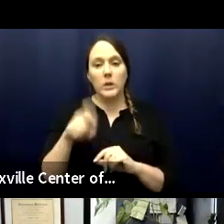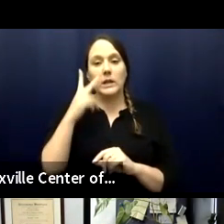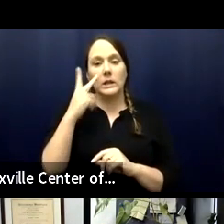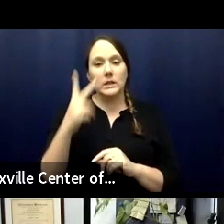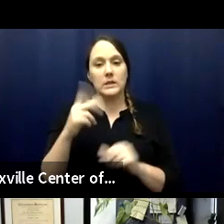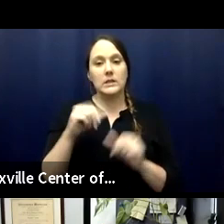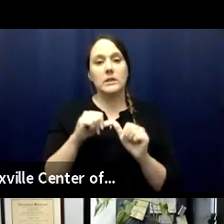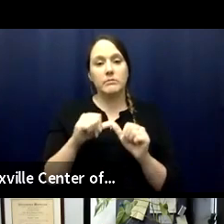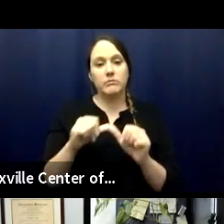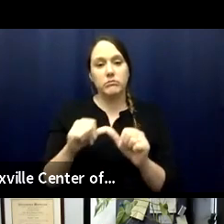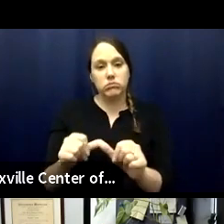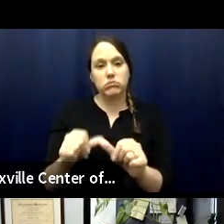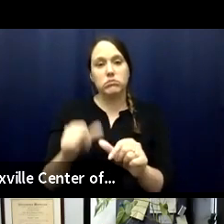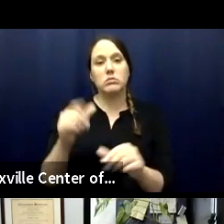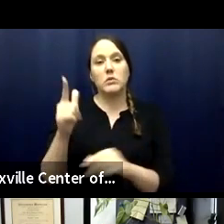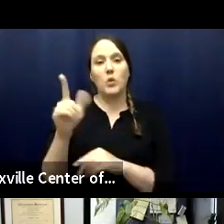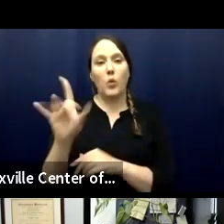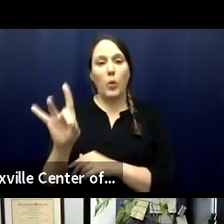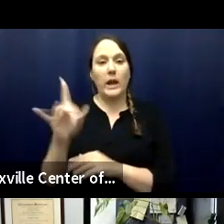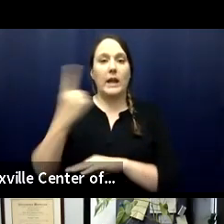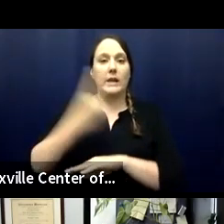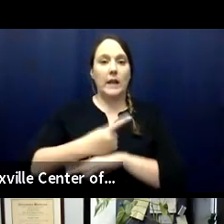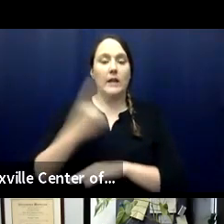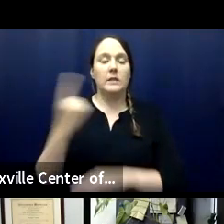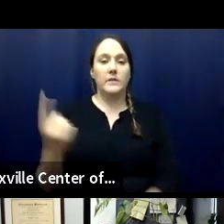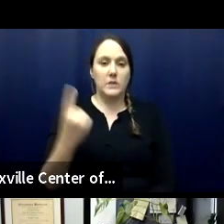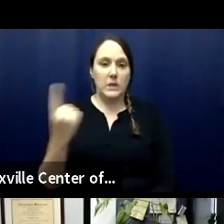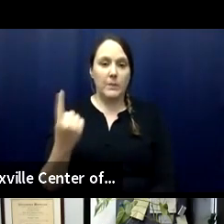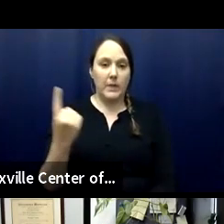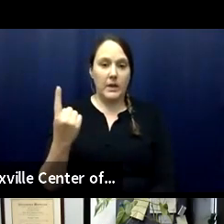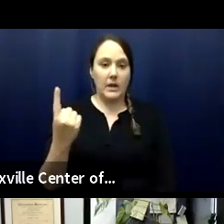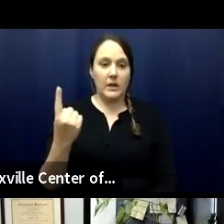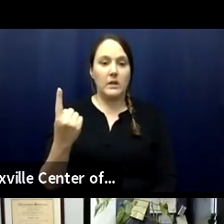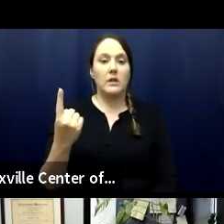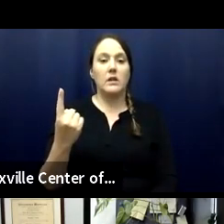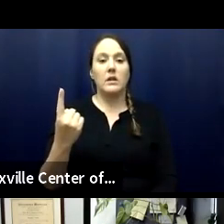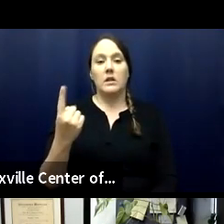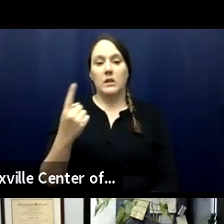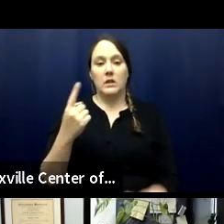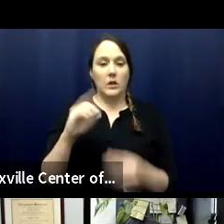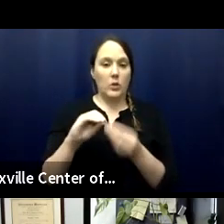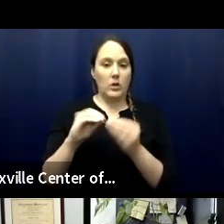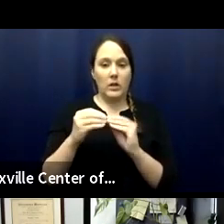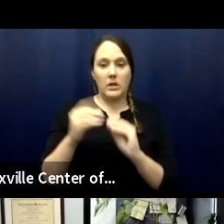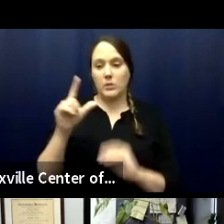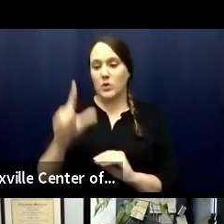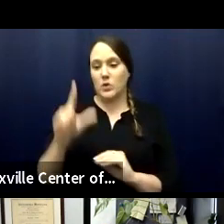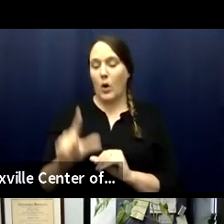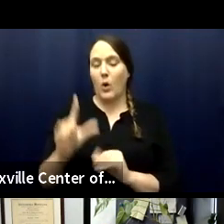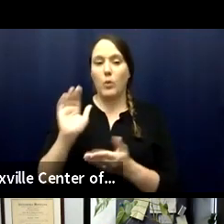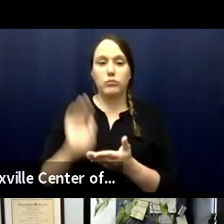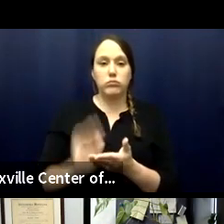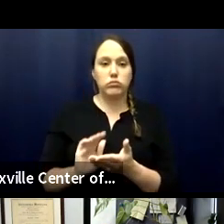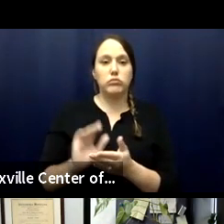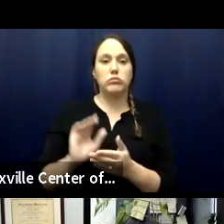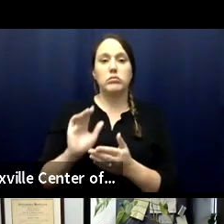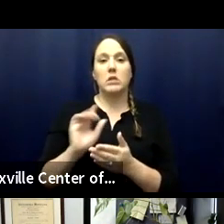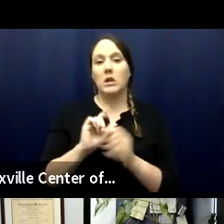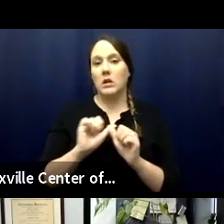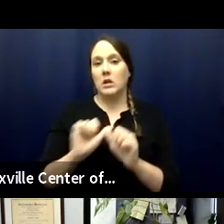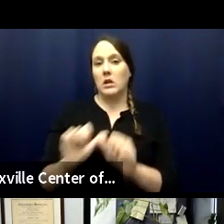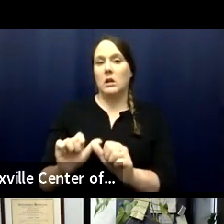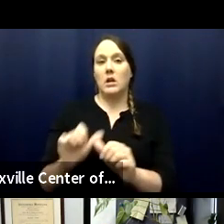persistence of at least probably 28 days of something where we kept our numbers down and we do not have a rise